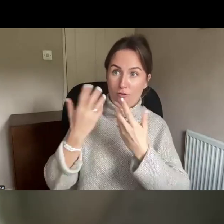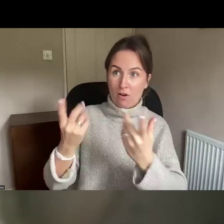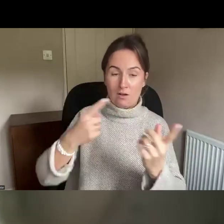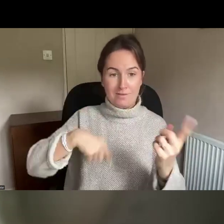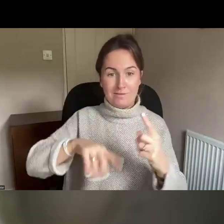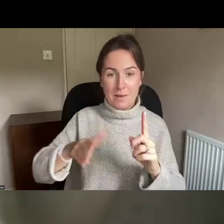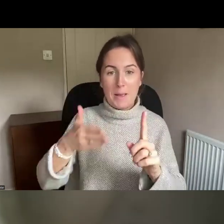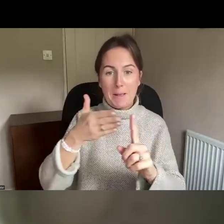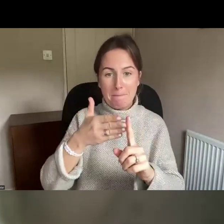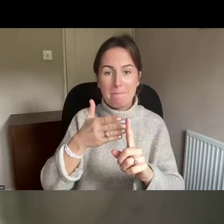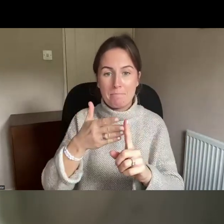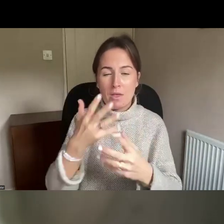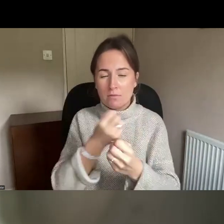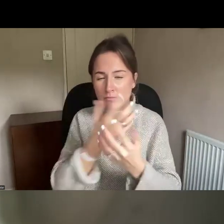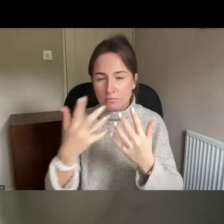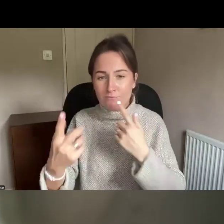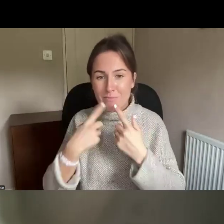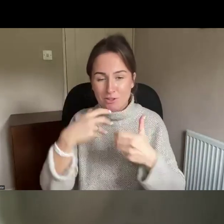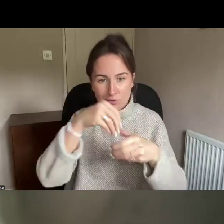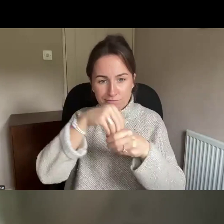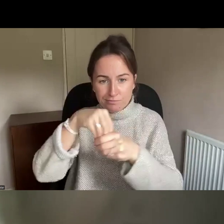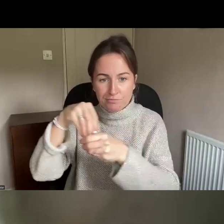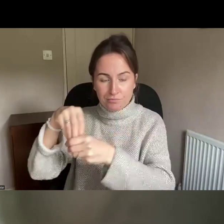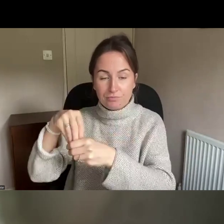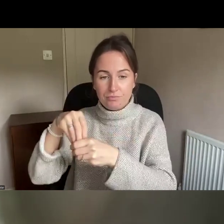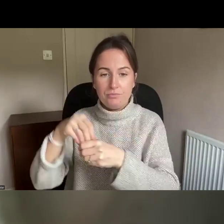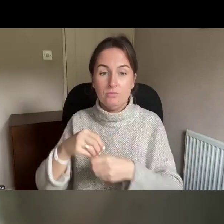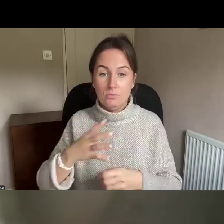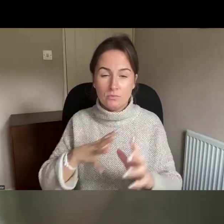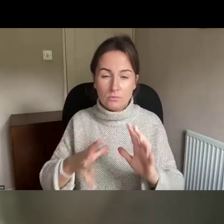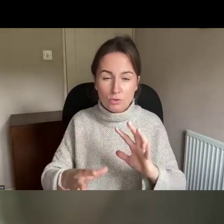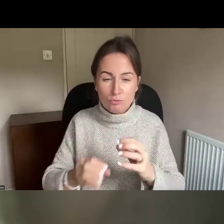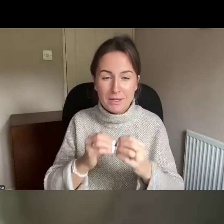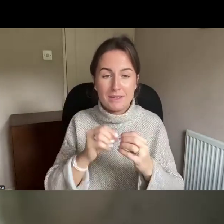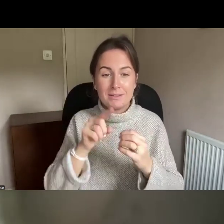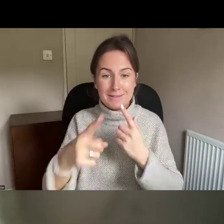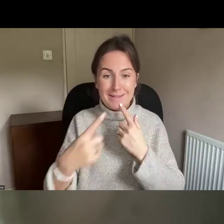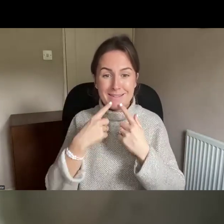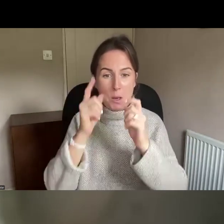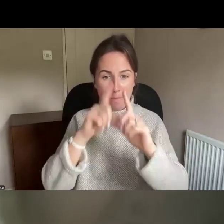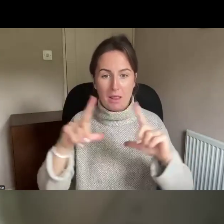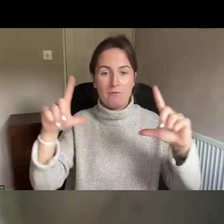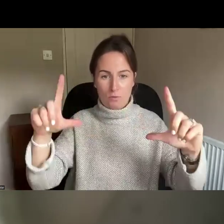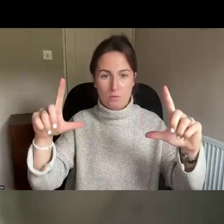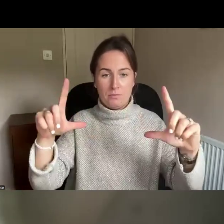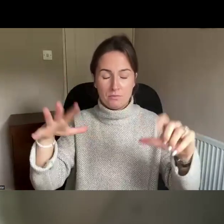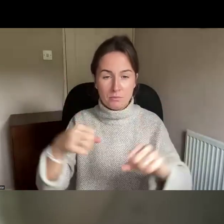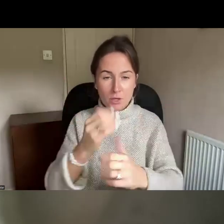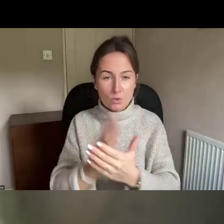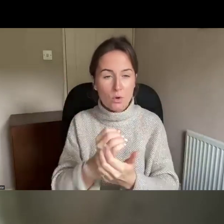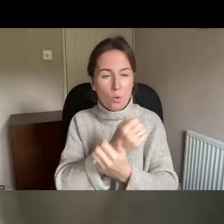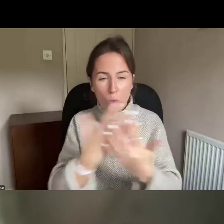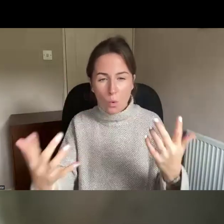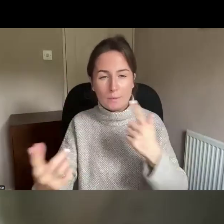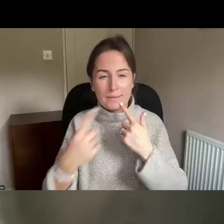relevant information. So we wanted to create a place data platform, making sure there was access to data and evidence